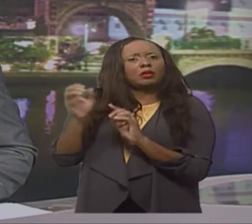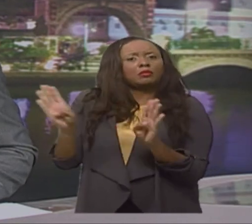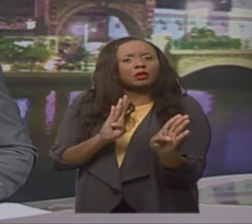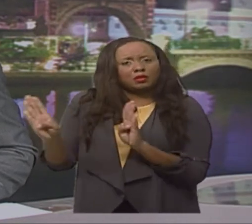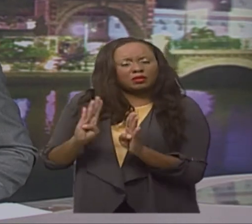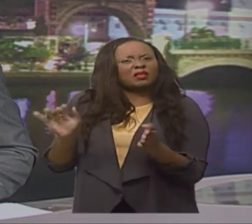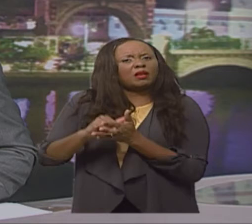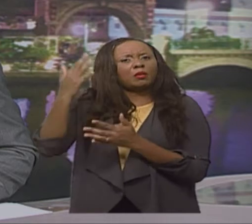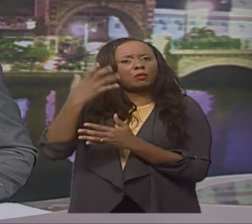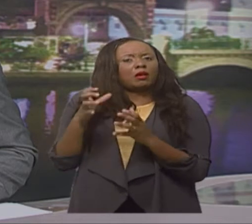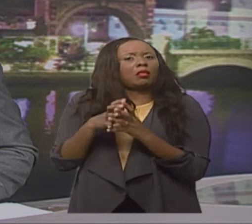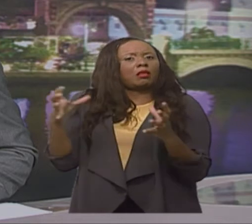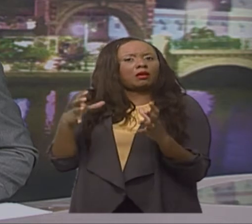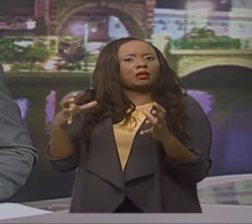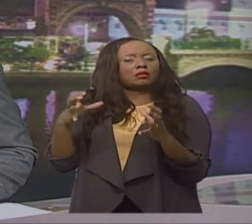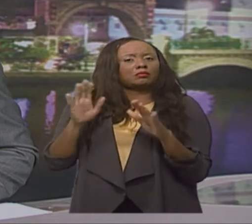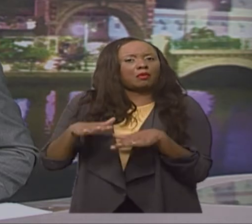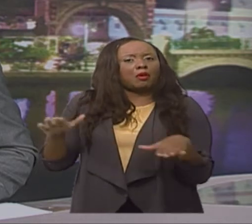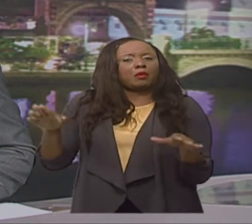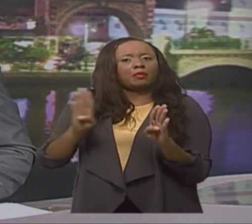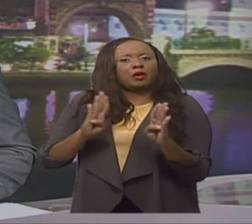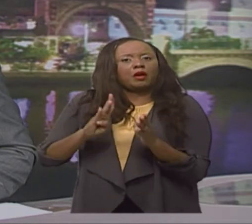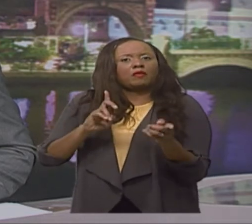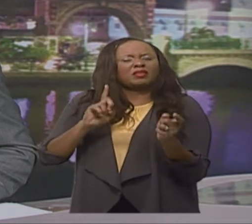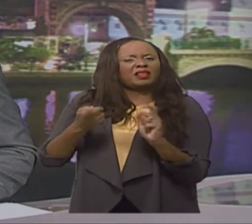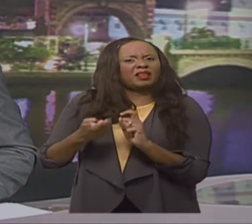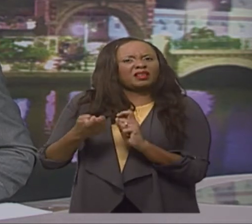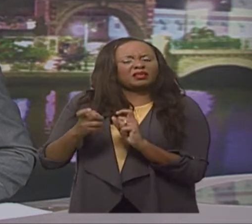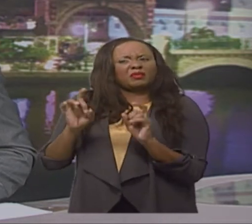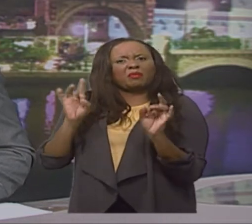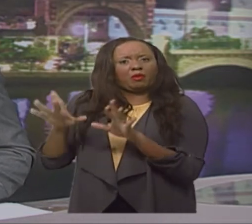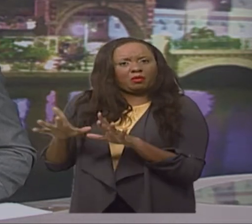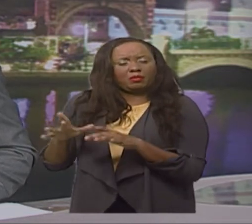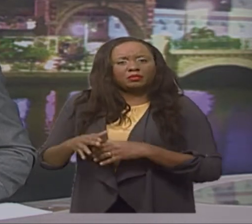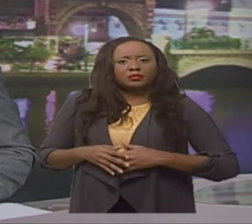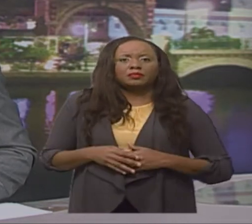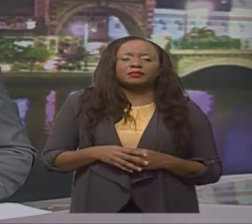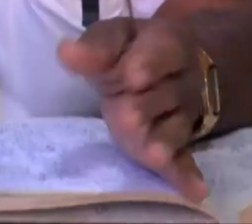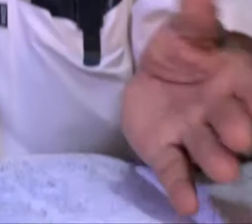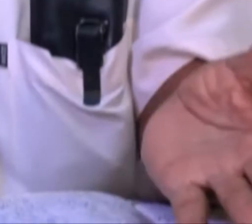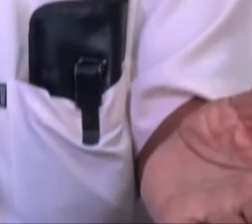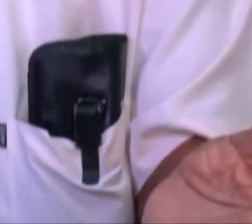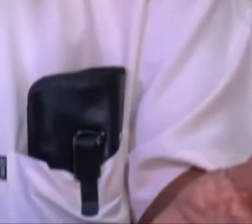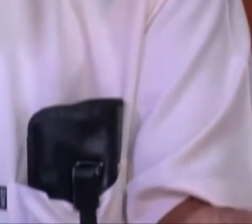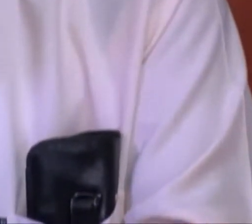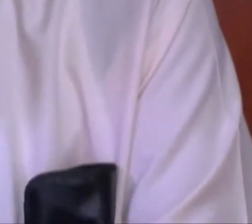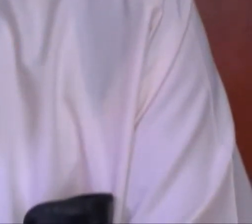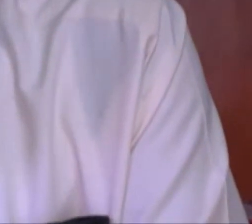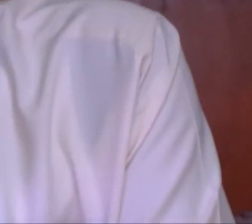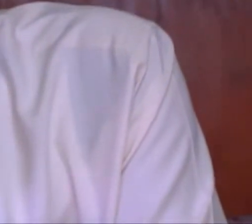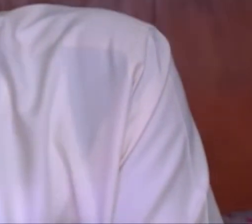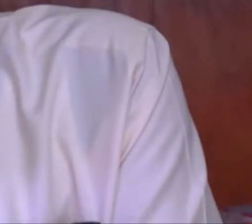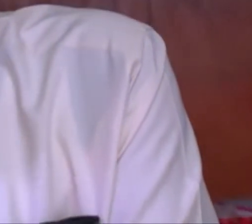That's the view of the principal of the Metropolitan High School, Olivier Cox. Oriane Phillips tells us more. For the last 6 decades, 85-year-old